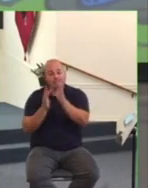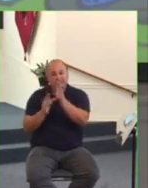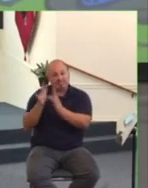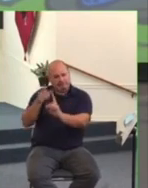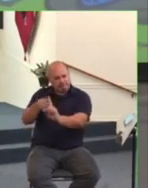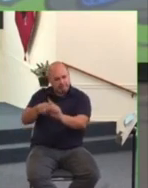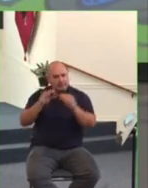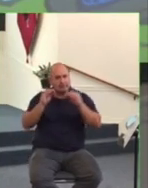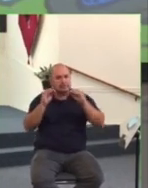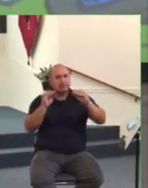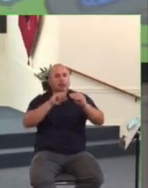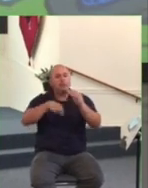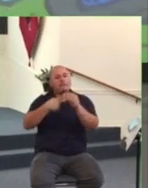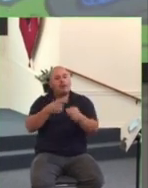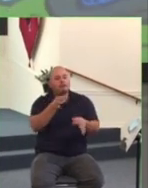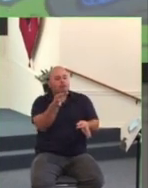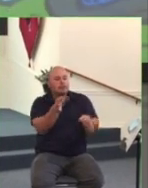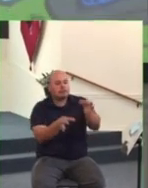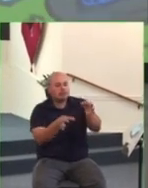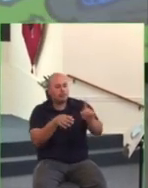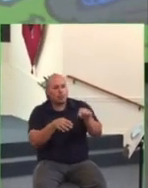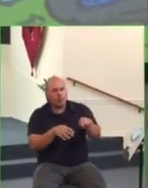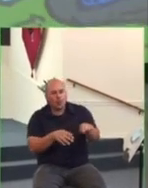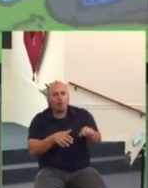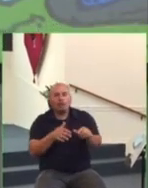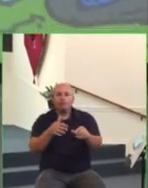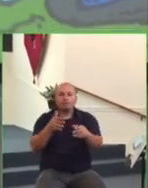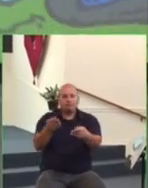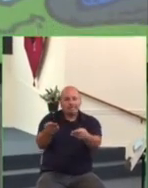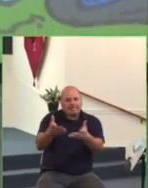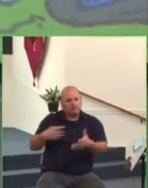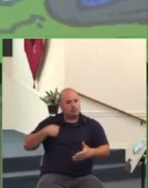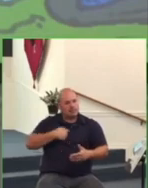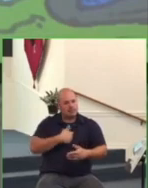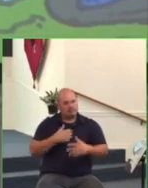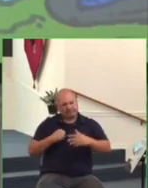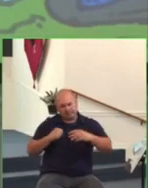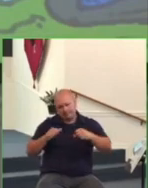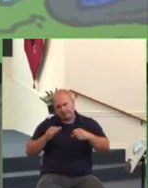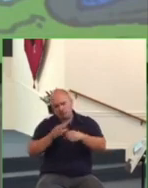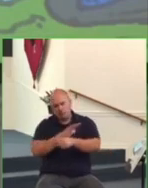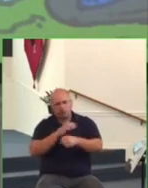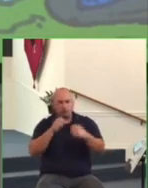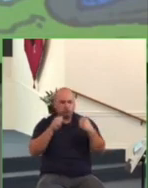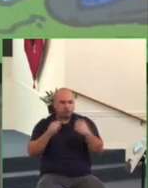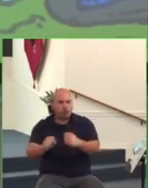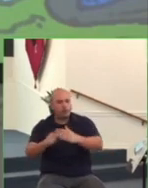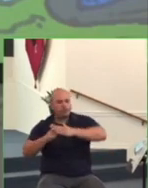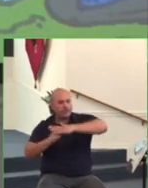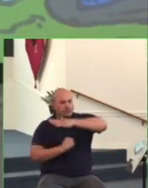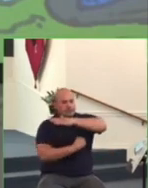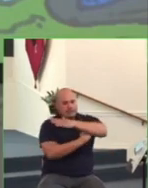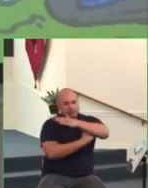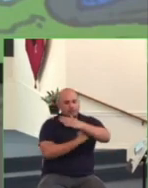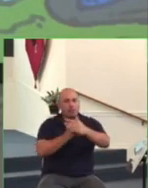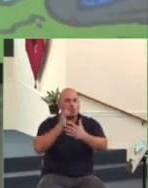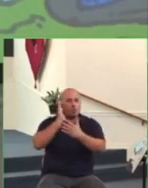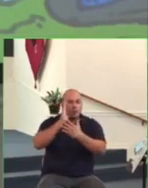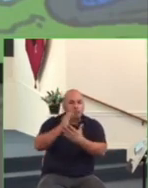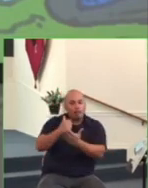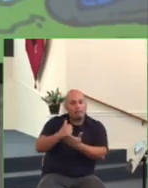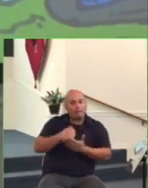foundation for building relationships with people and with God, a foundation that will stand strong in every storm,